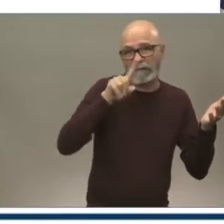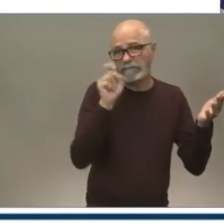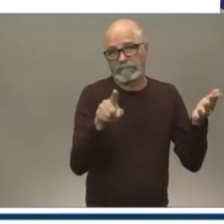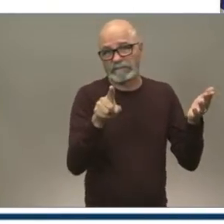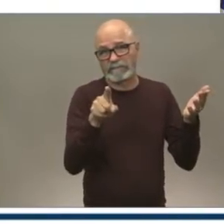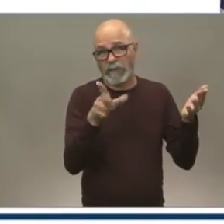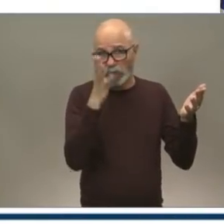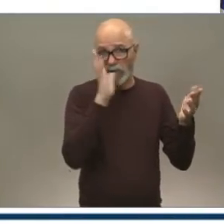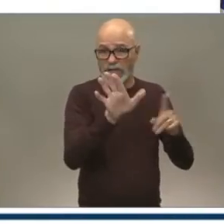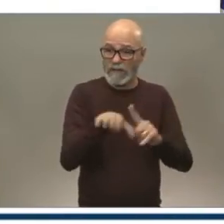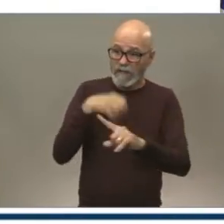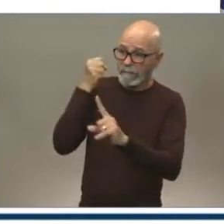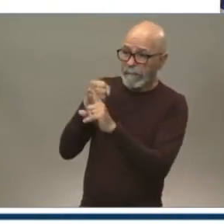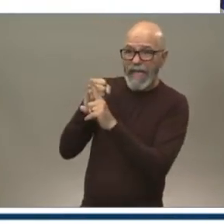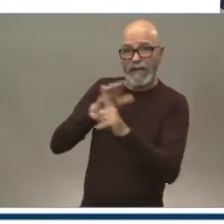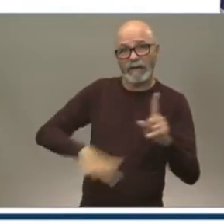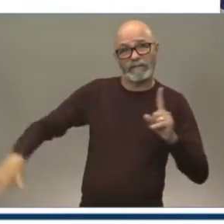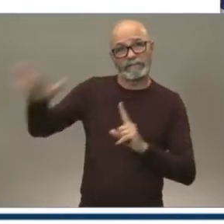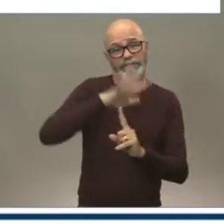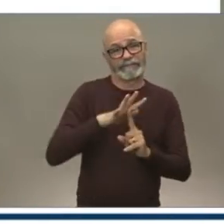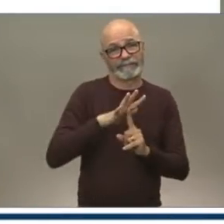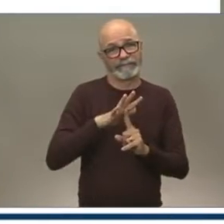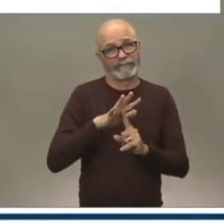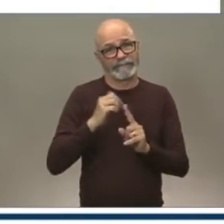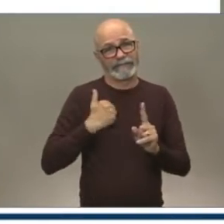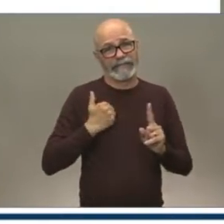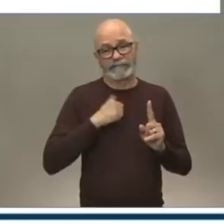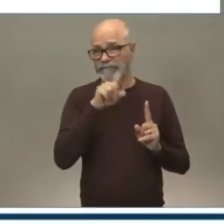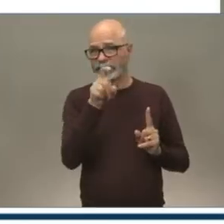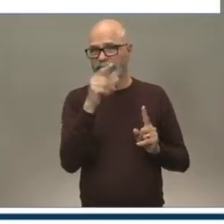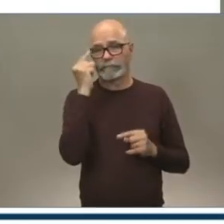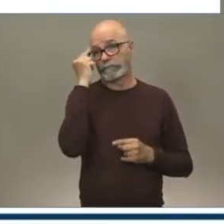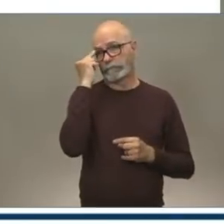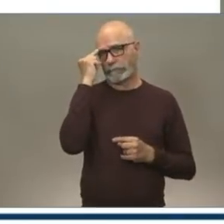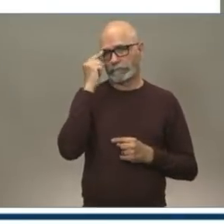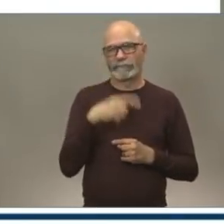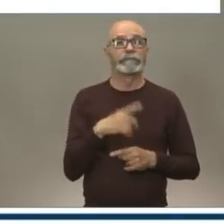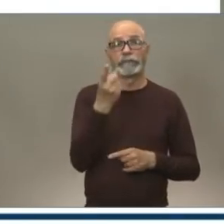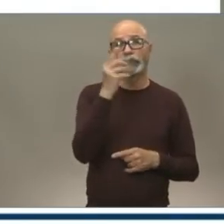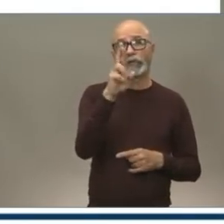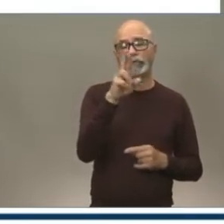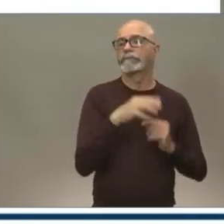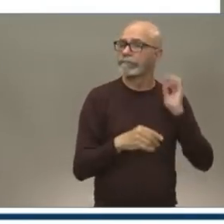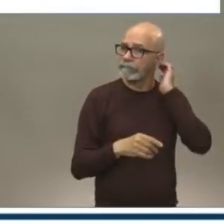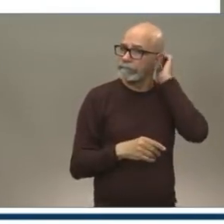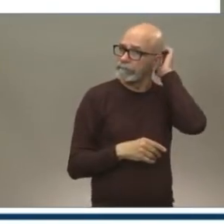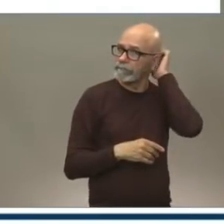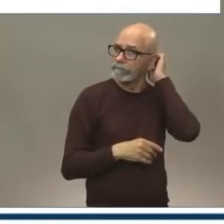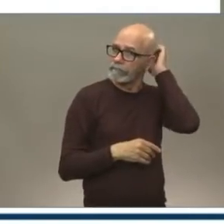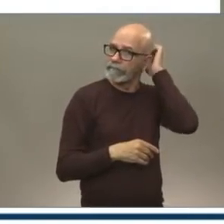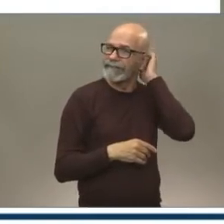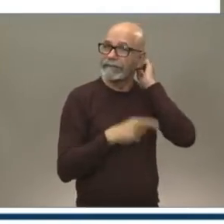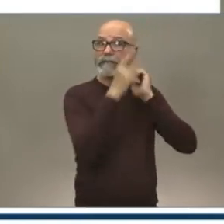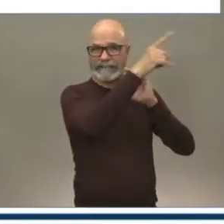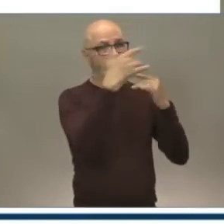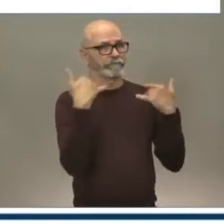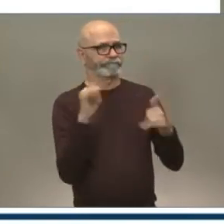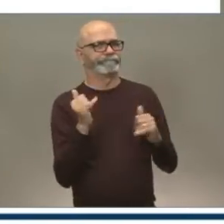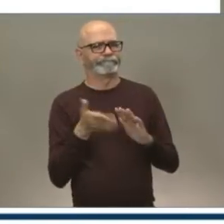rollout here? Two things. Our understanding is that that's on the production side, so delays